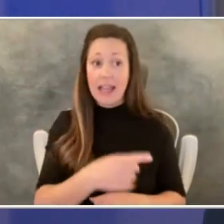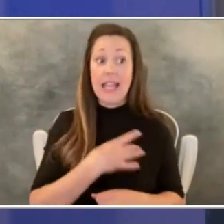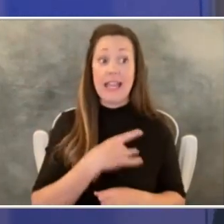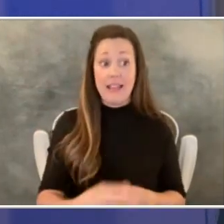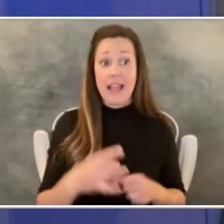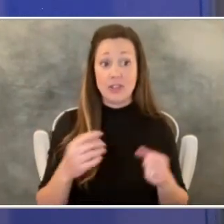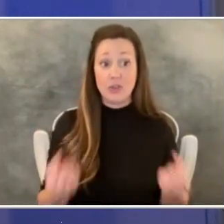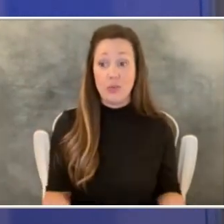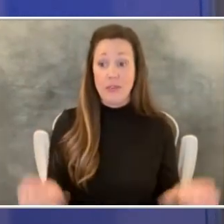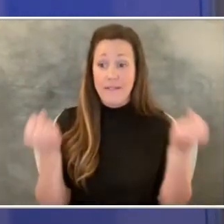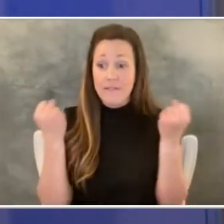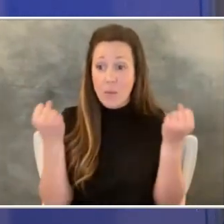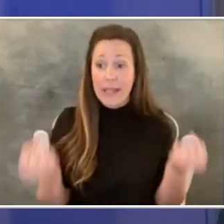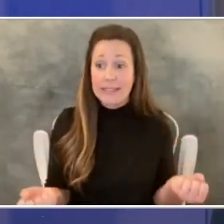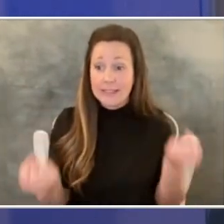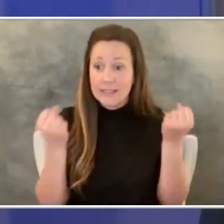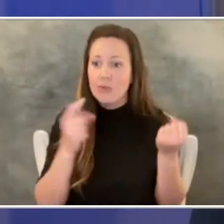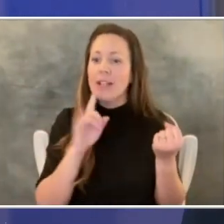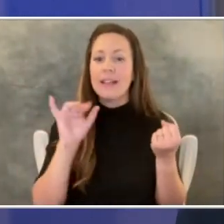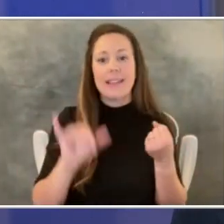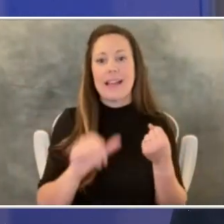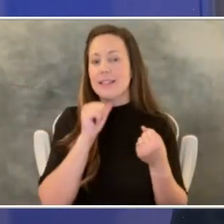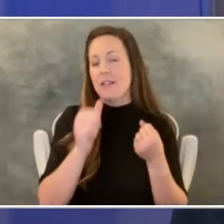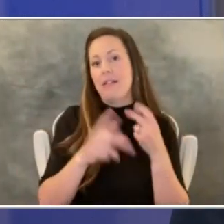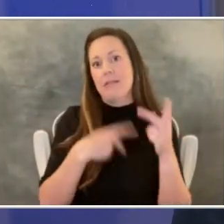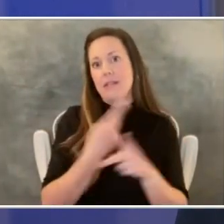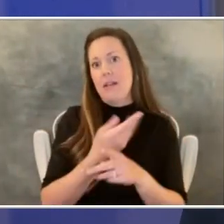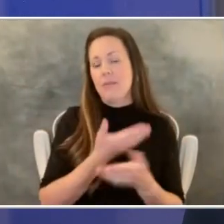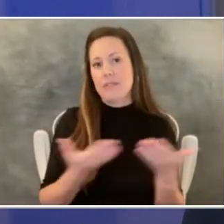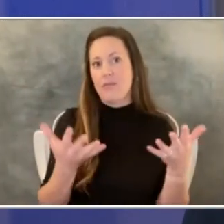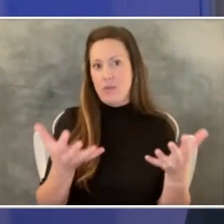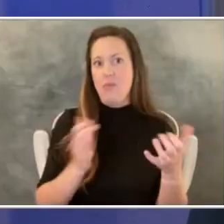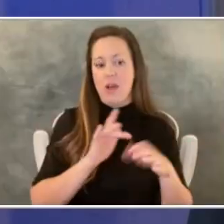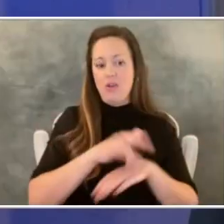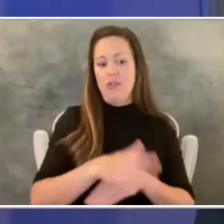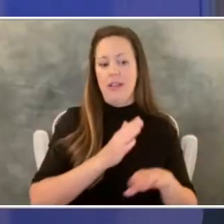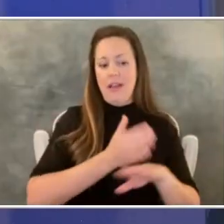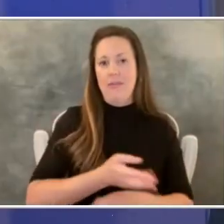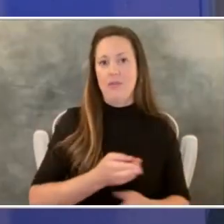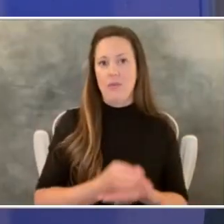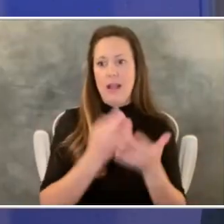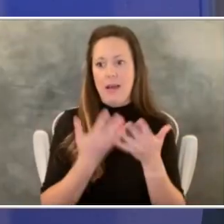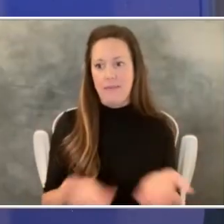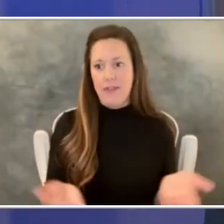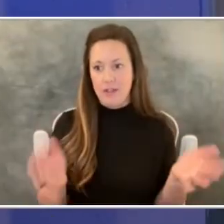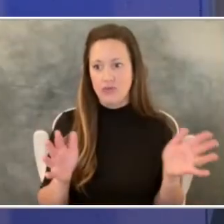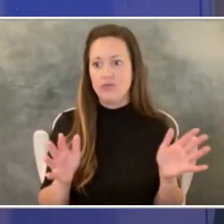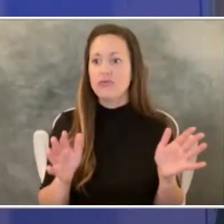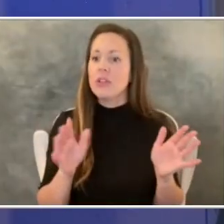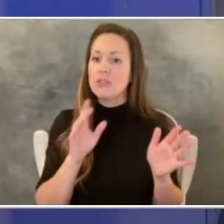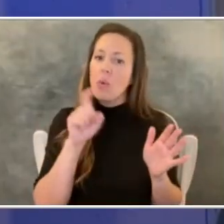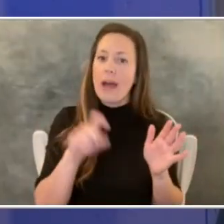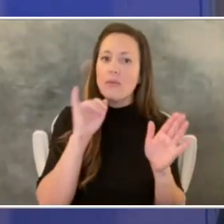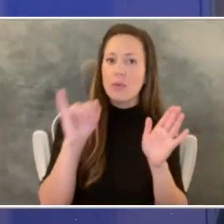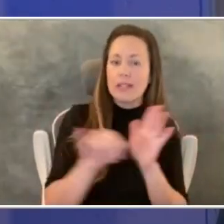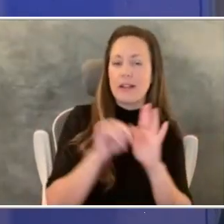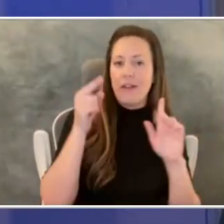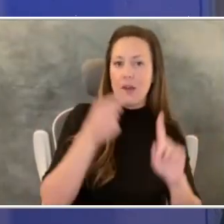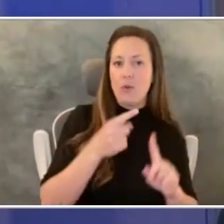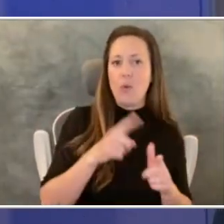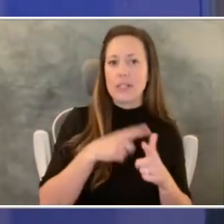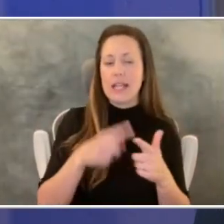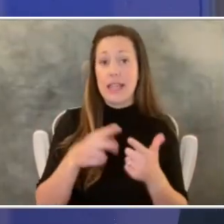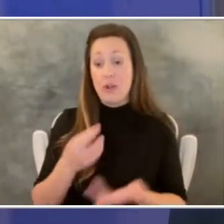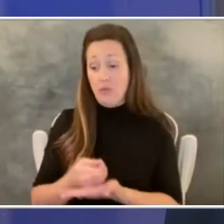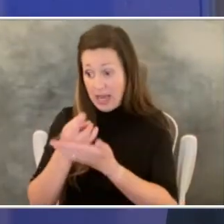that's not the type of stuff that we want him doing. So it's really about identifying your goals. And then when you get further into the rehab process and you can actually start to